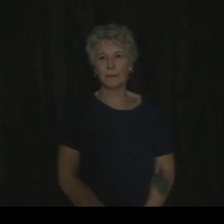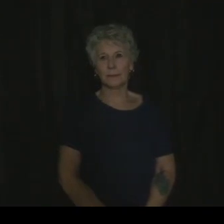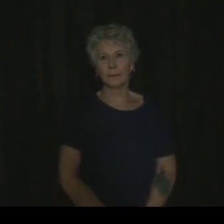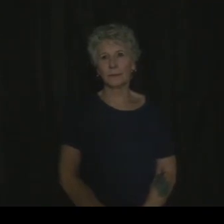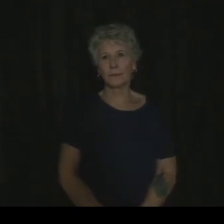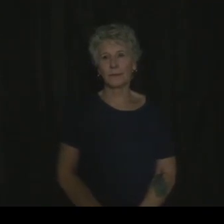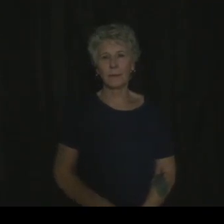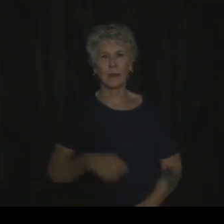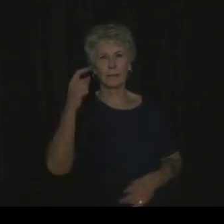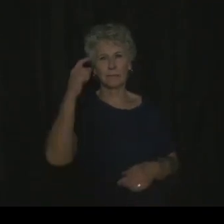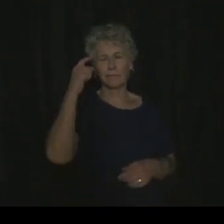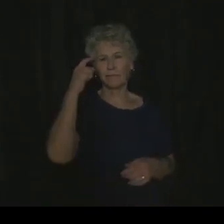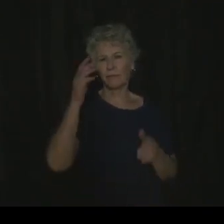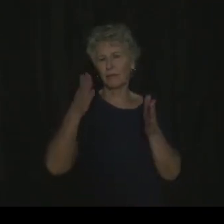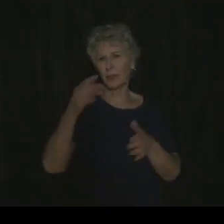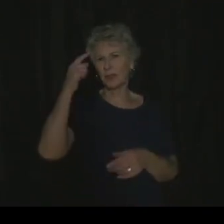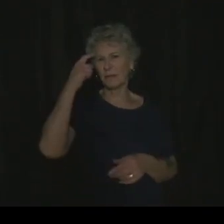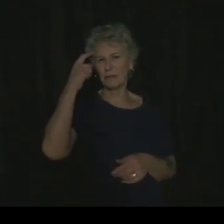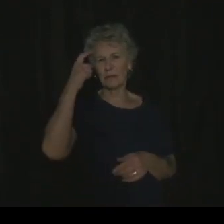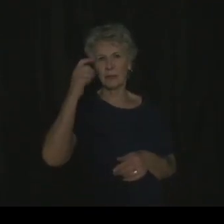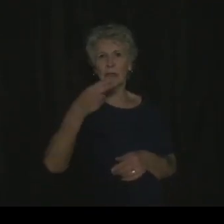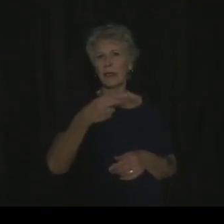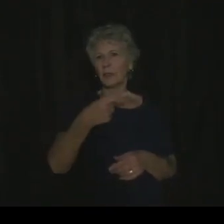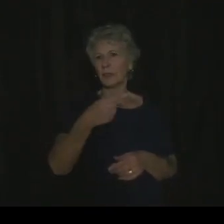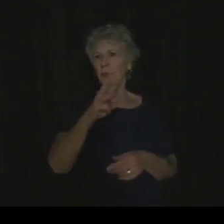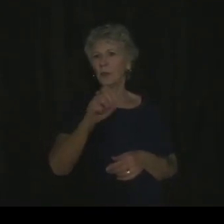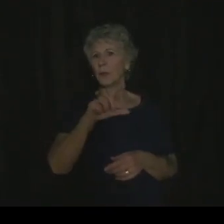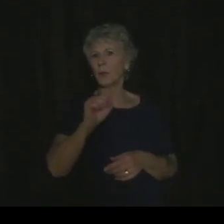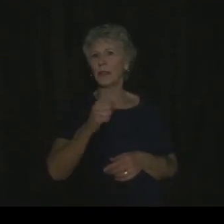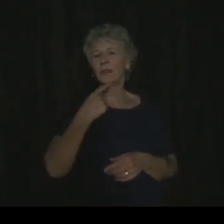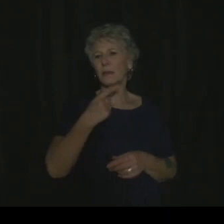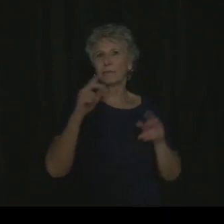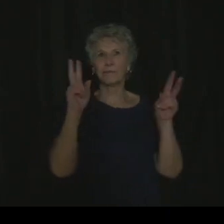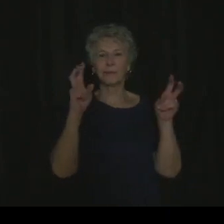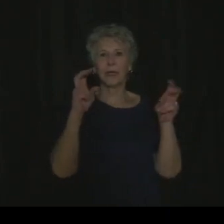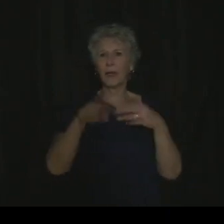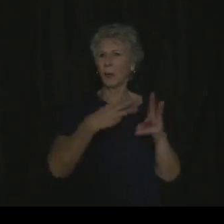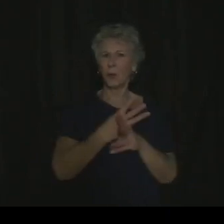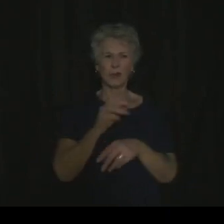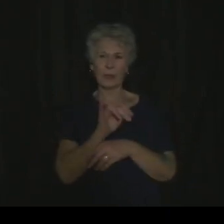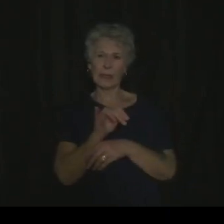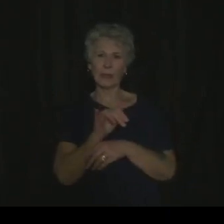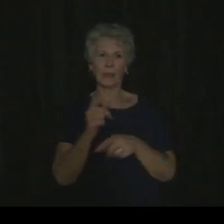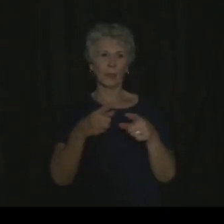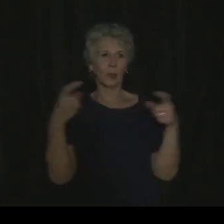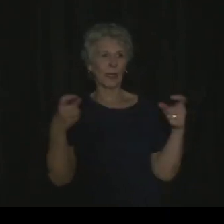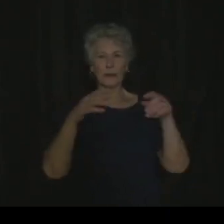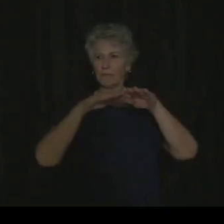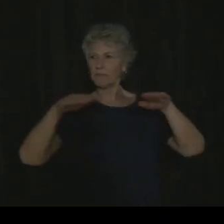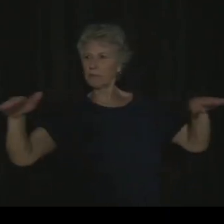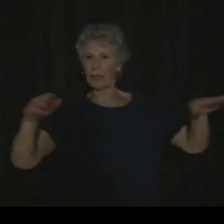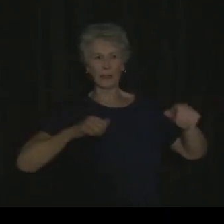The skeptic H.G. Wells said that the world is like a great stage